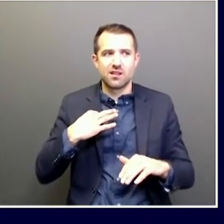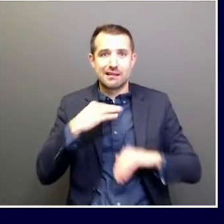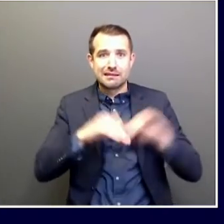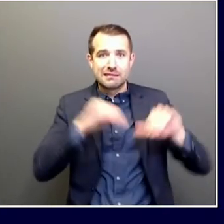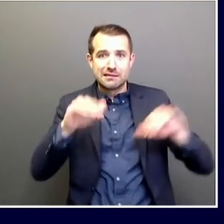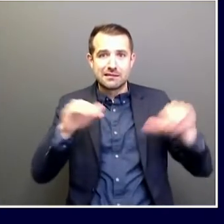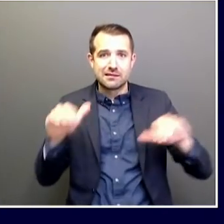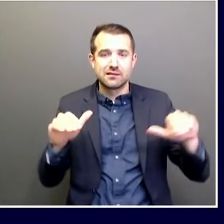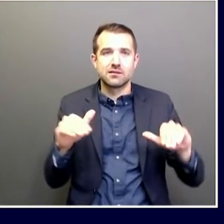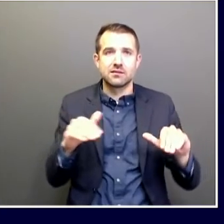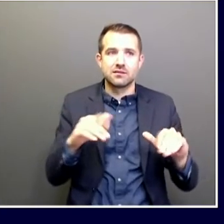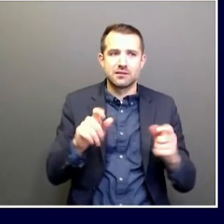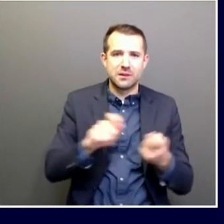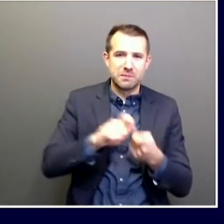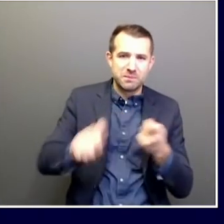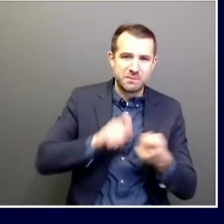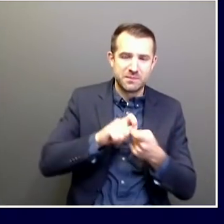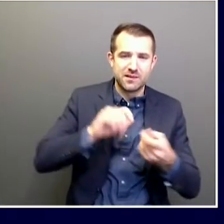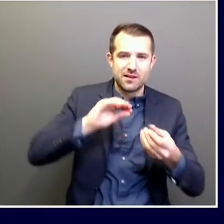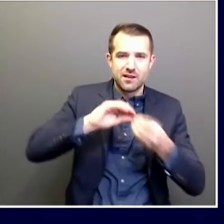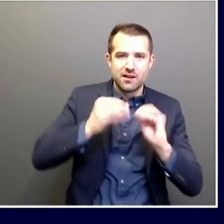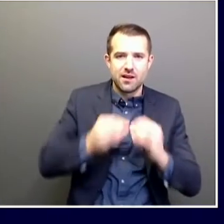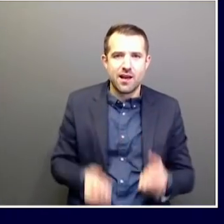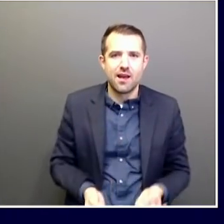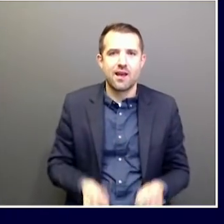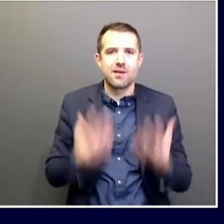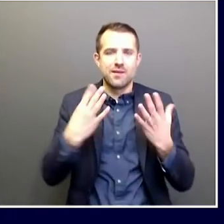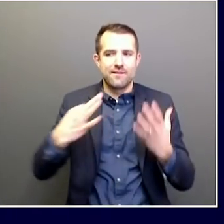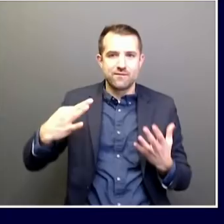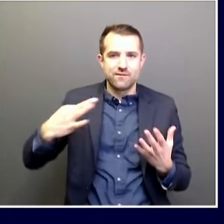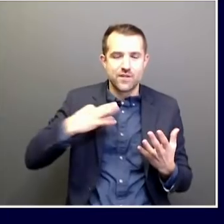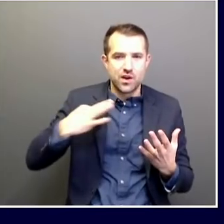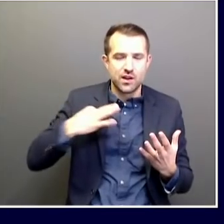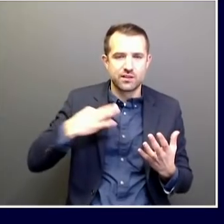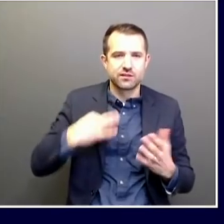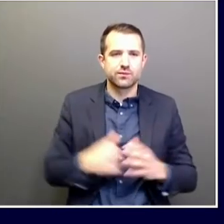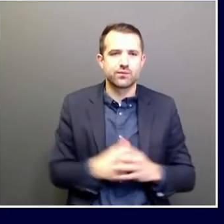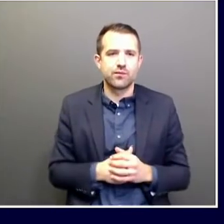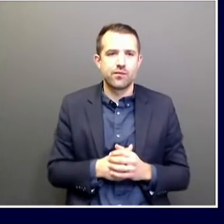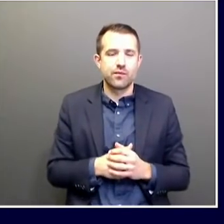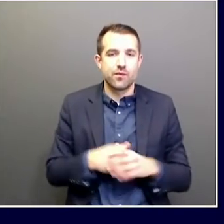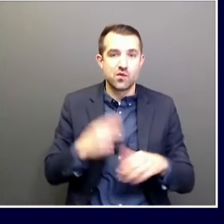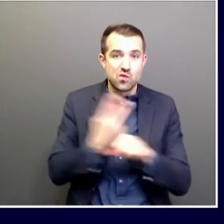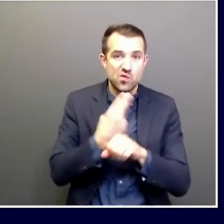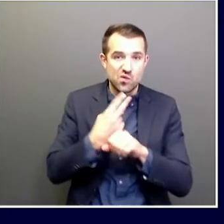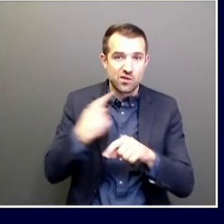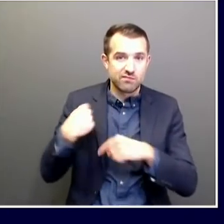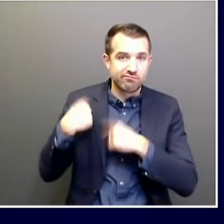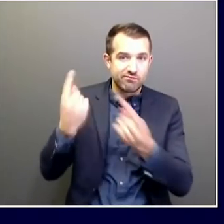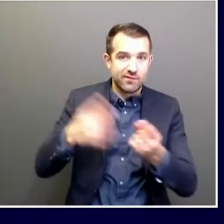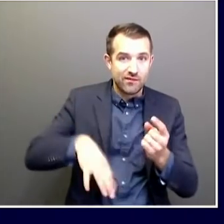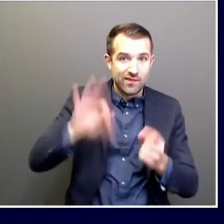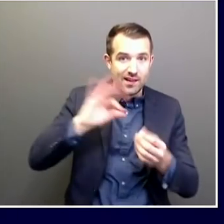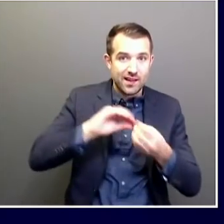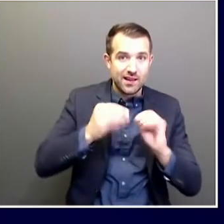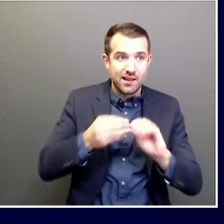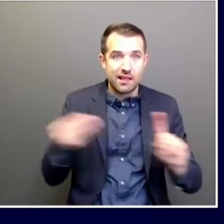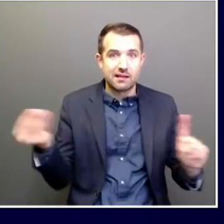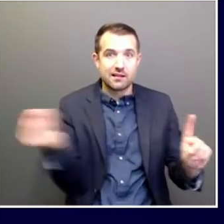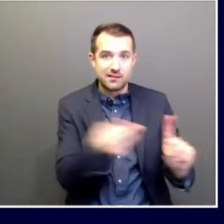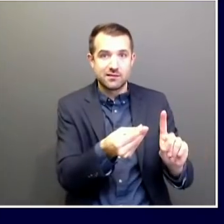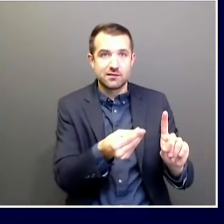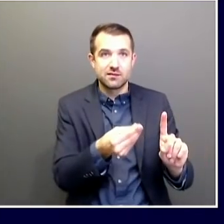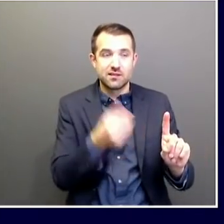of right now of the number of volunteers who have been activated and deployed. It again changes day by day based on